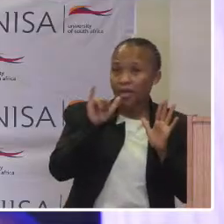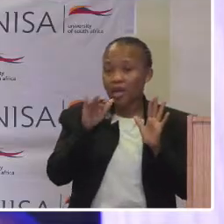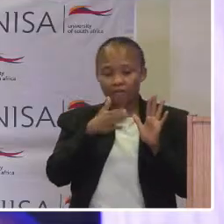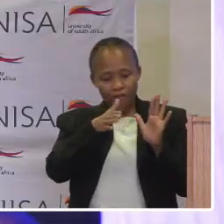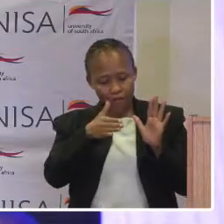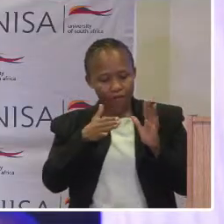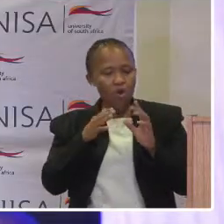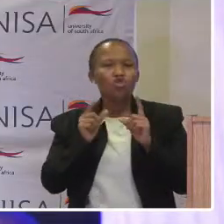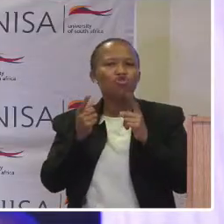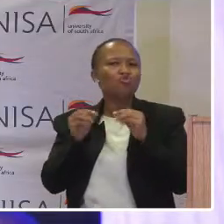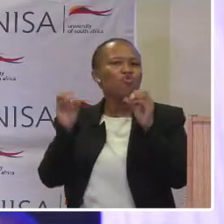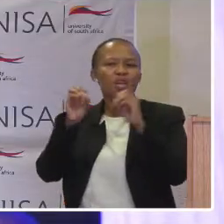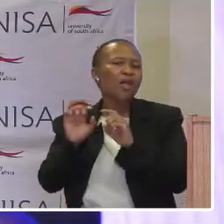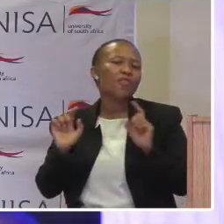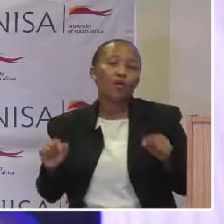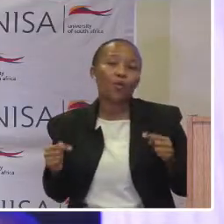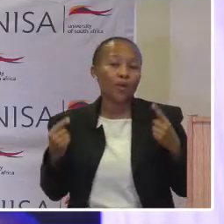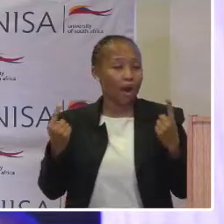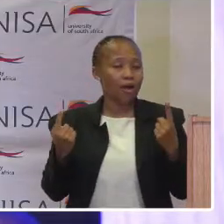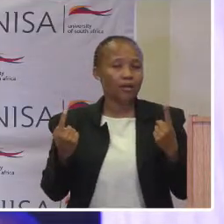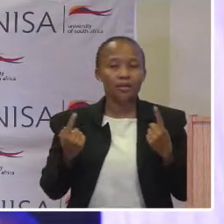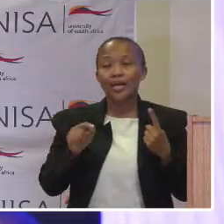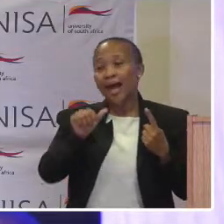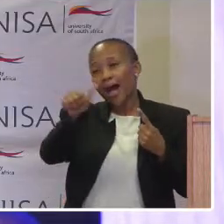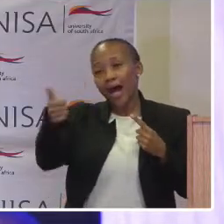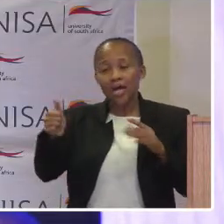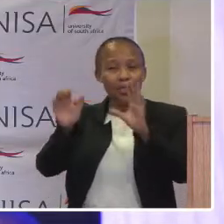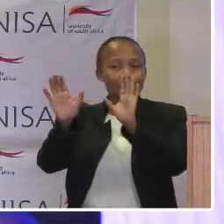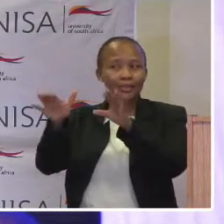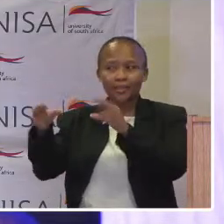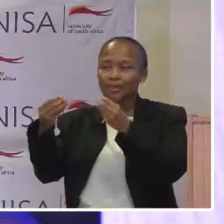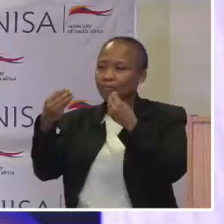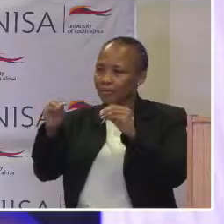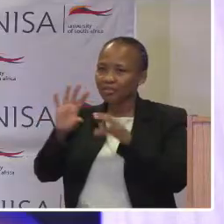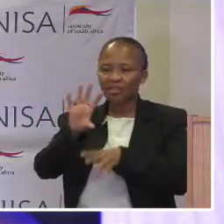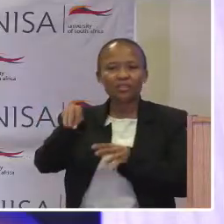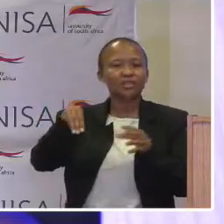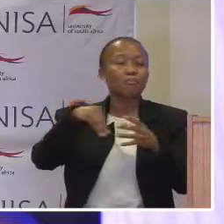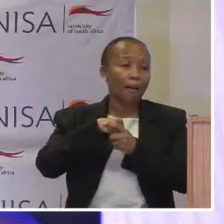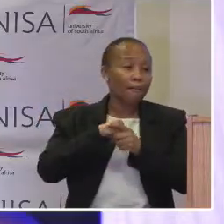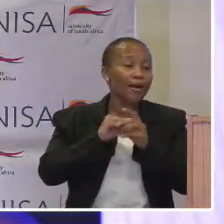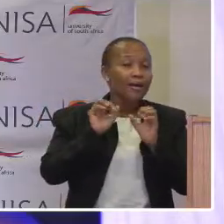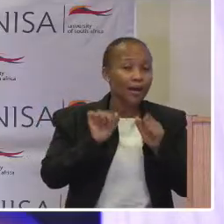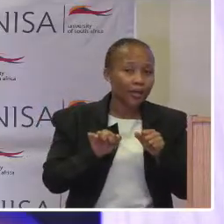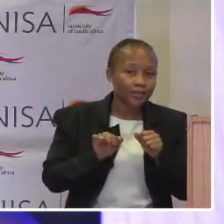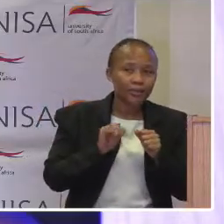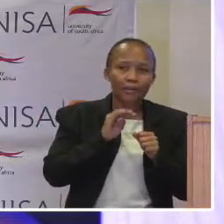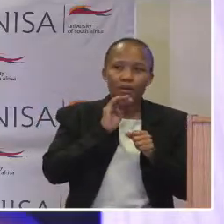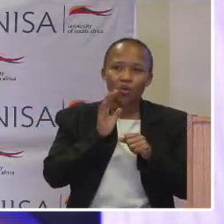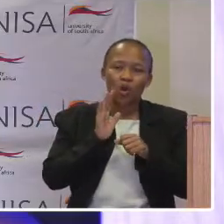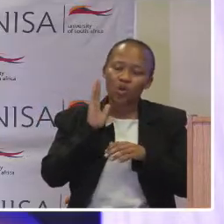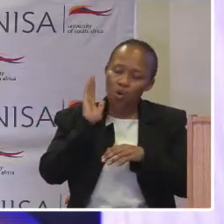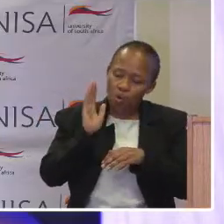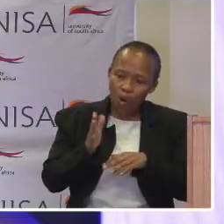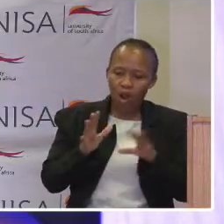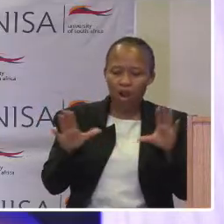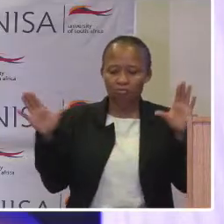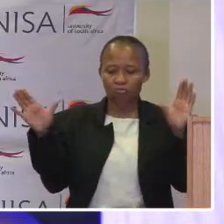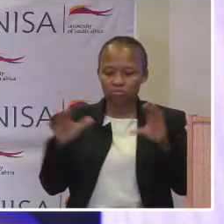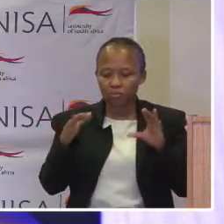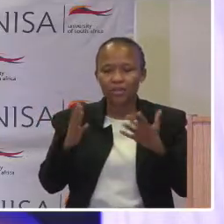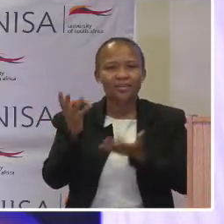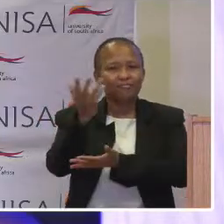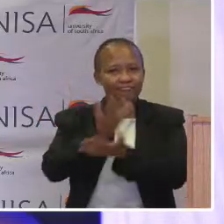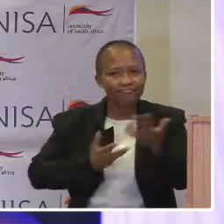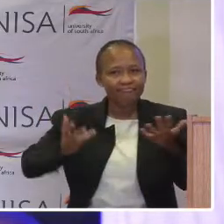might exclude other sectors of business, which we will definitely discuss that will be productive